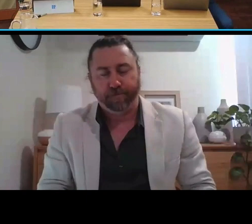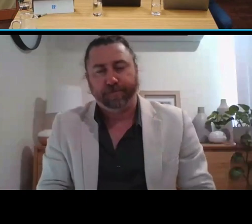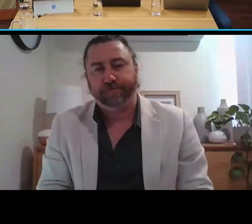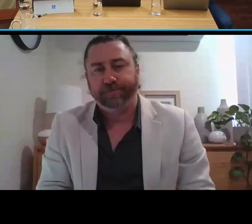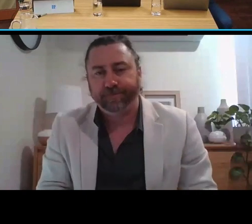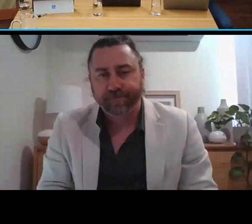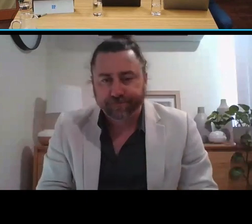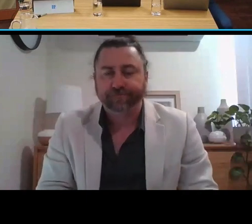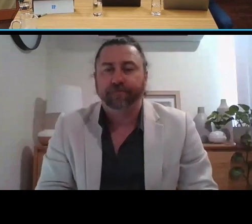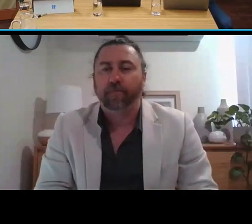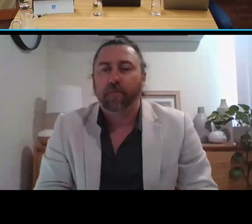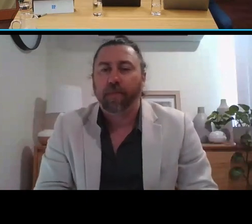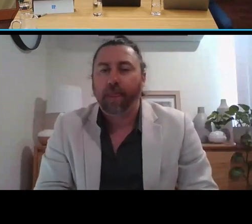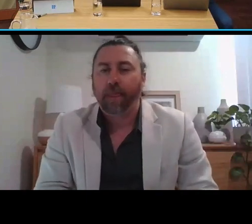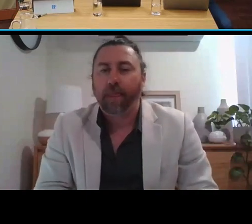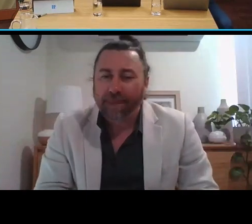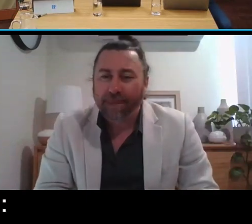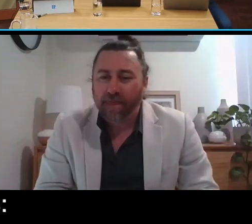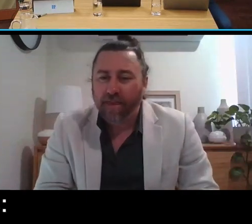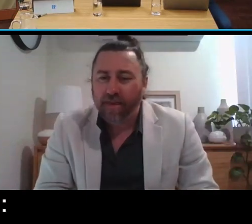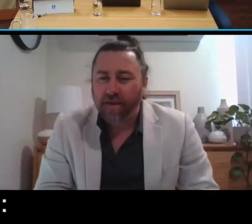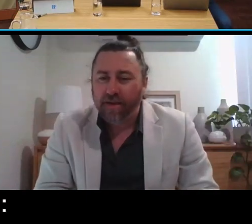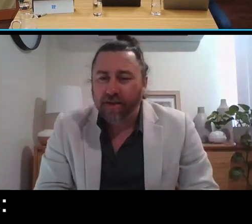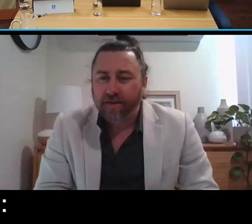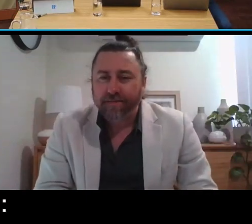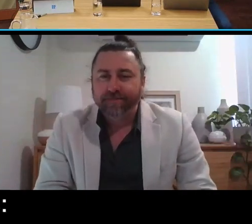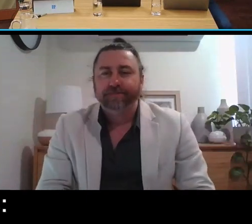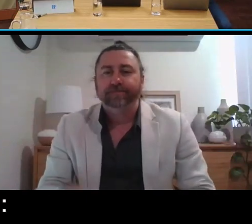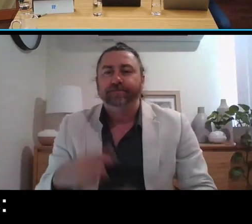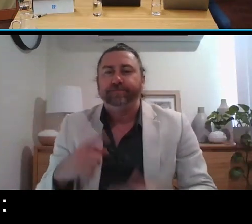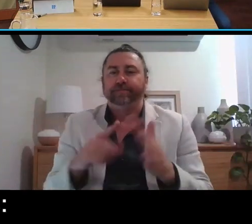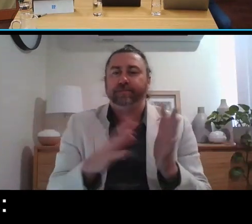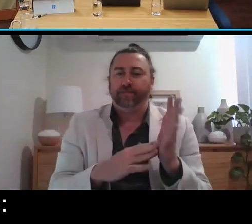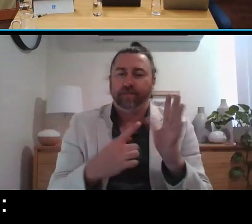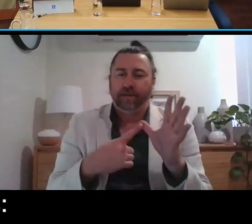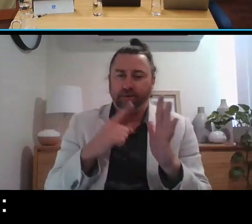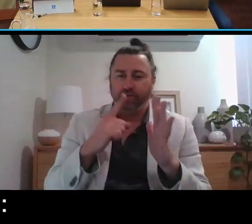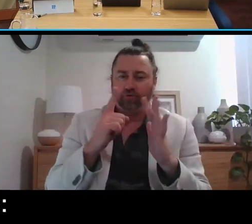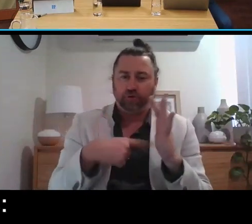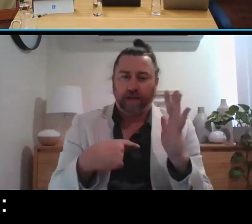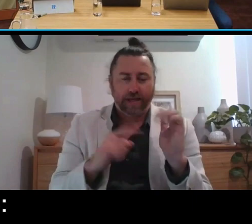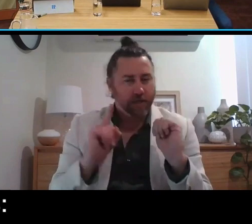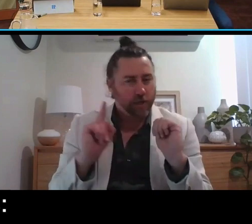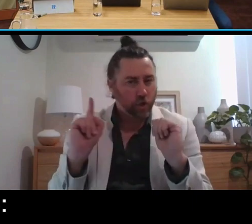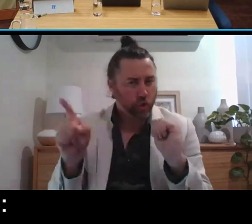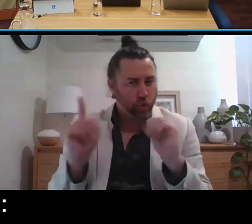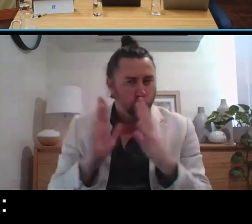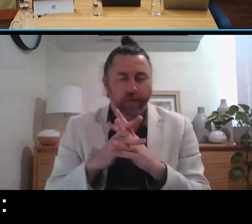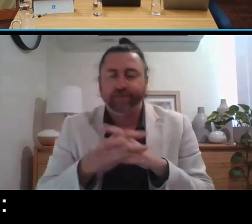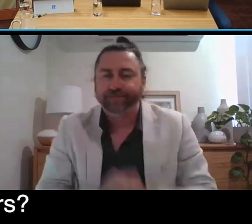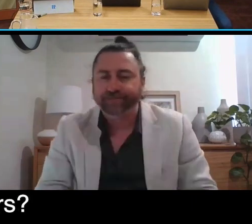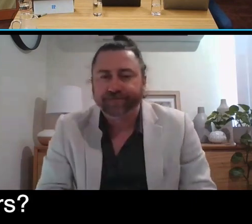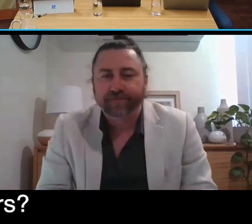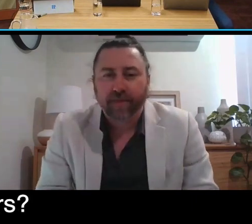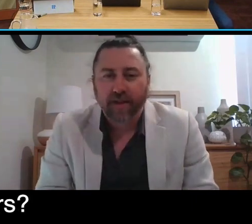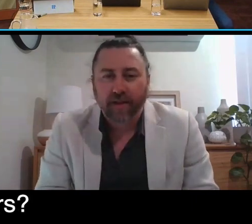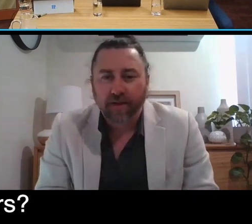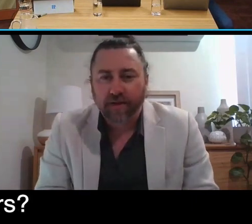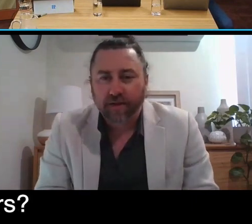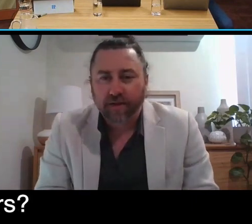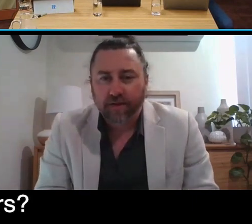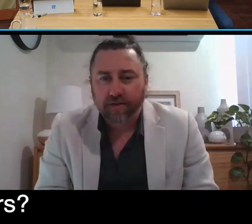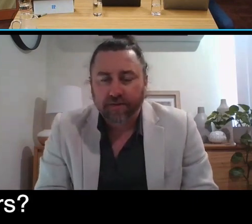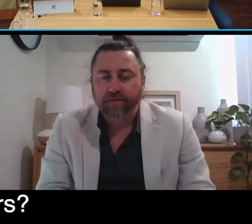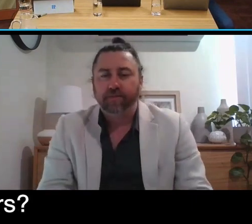So the next one I'm looking at, I think, Emma J, I think this one is for you, and it's how does